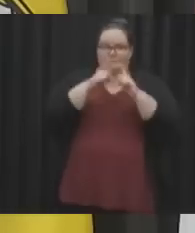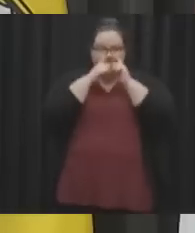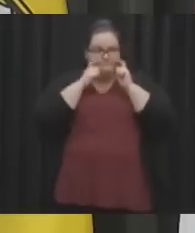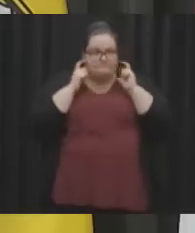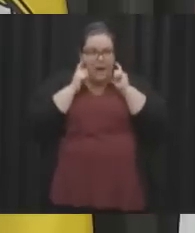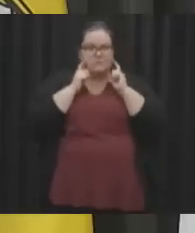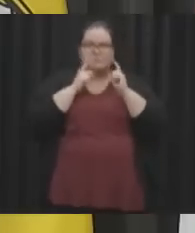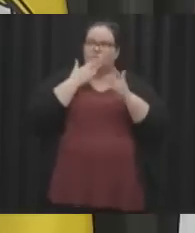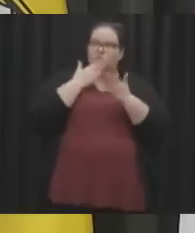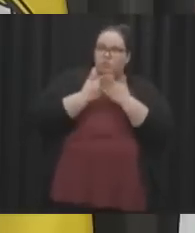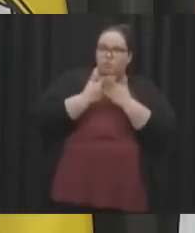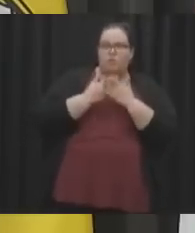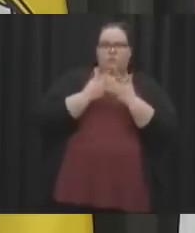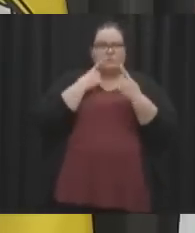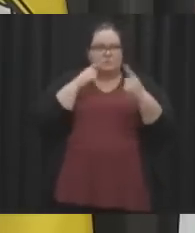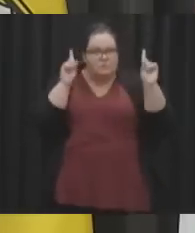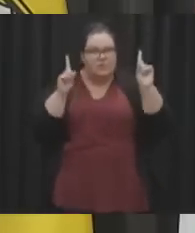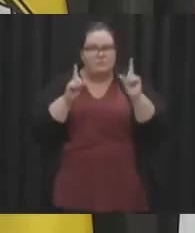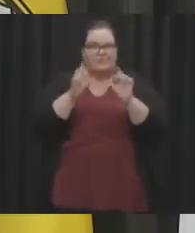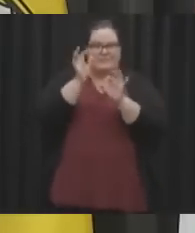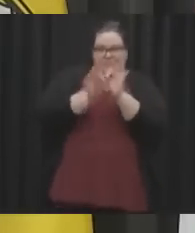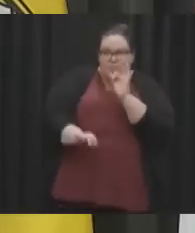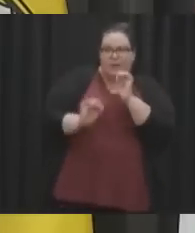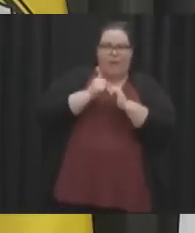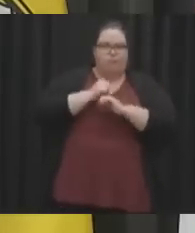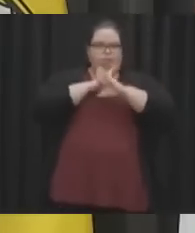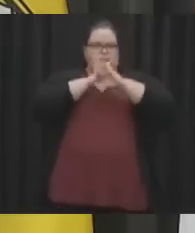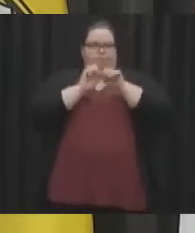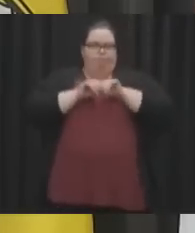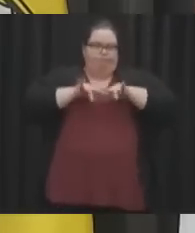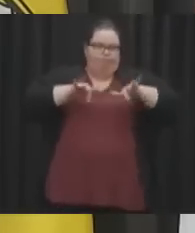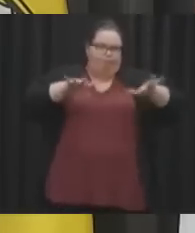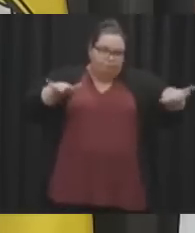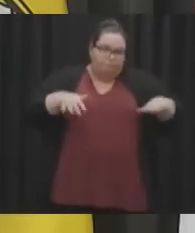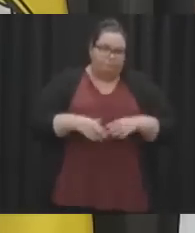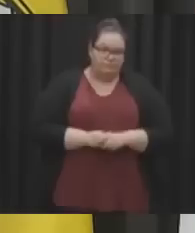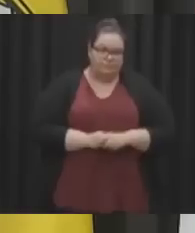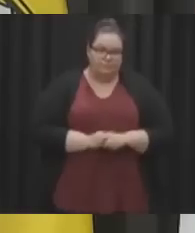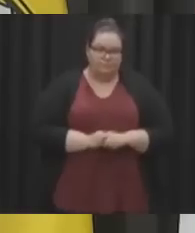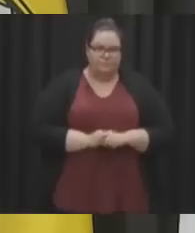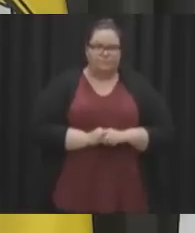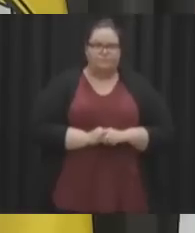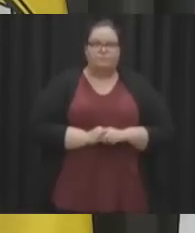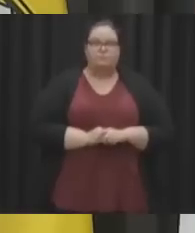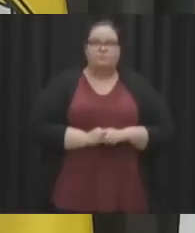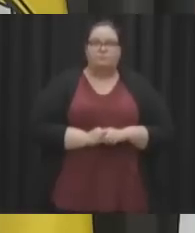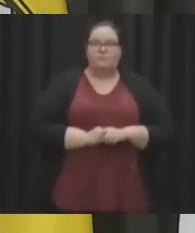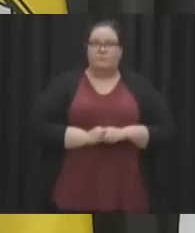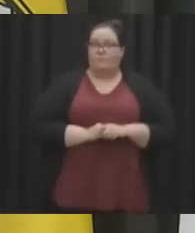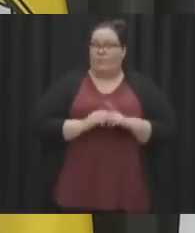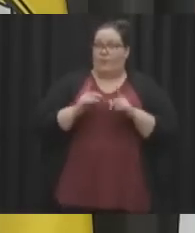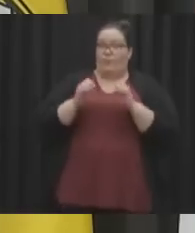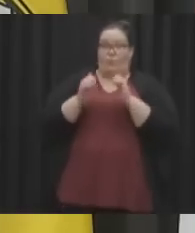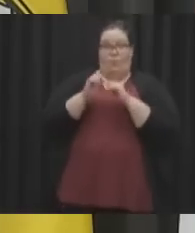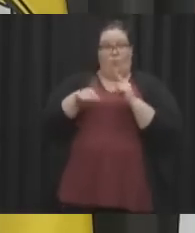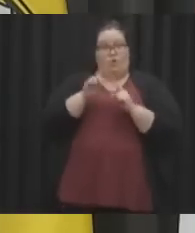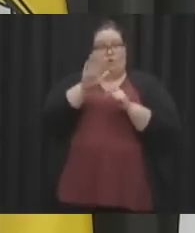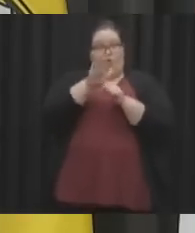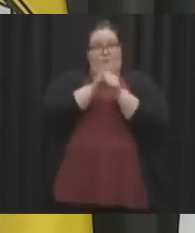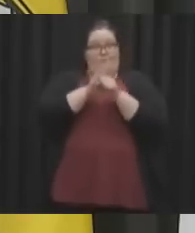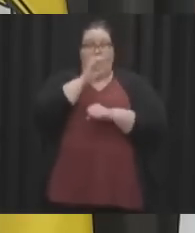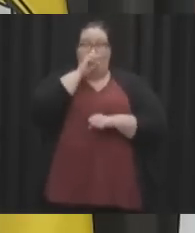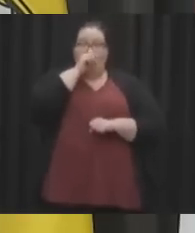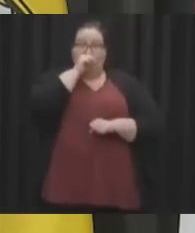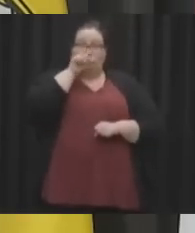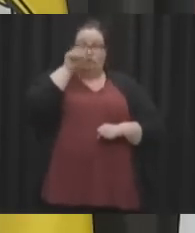possible, unless they have medical exemptions for doing so. And the reasons for getting a medical exemption for mask use